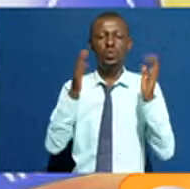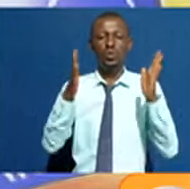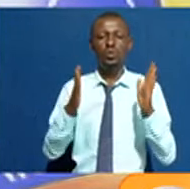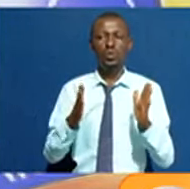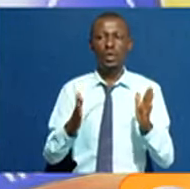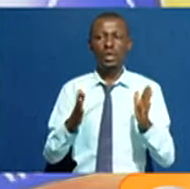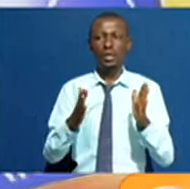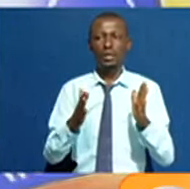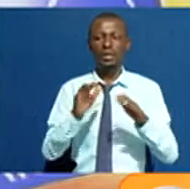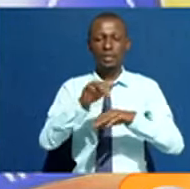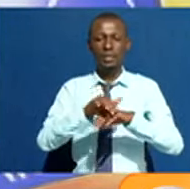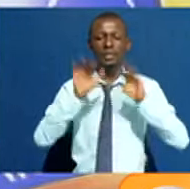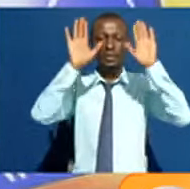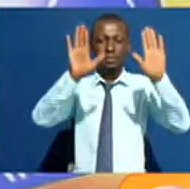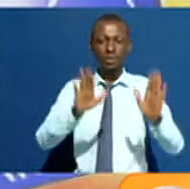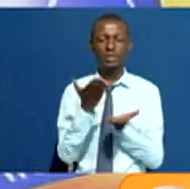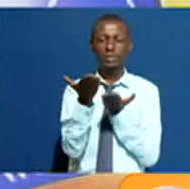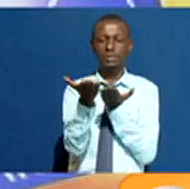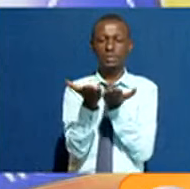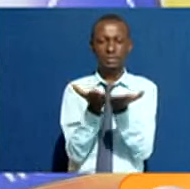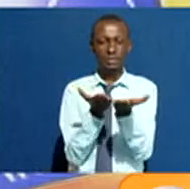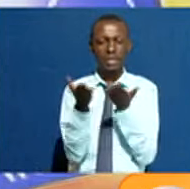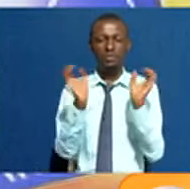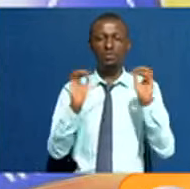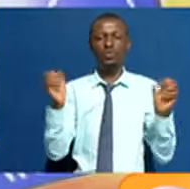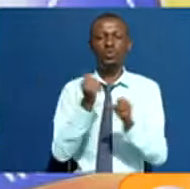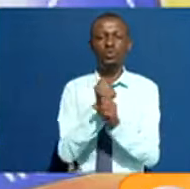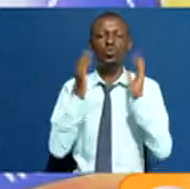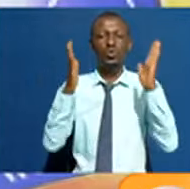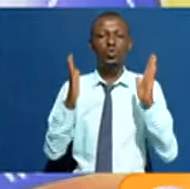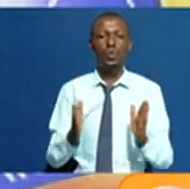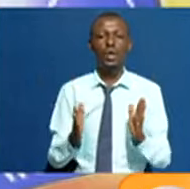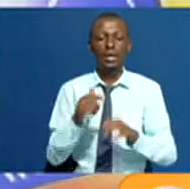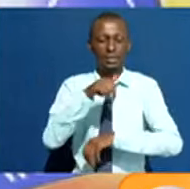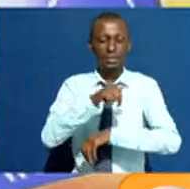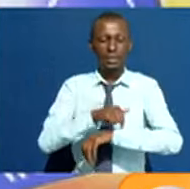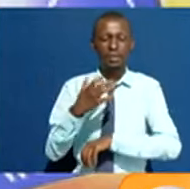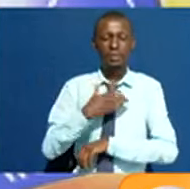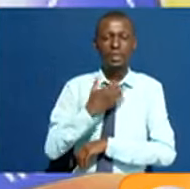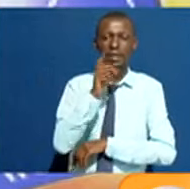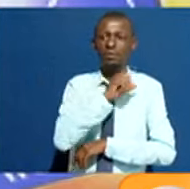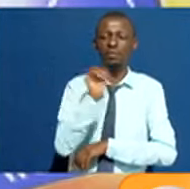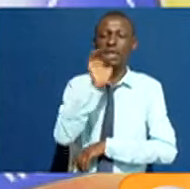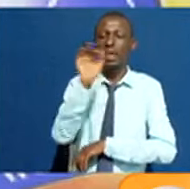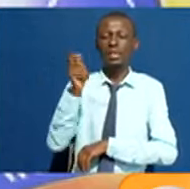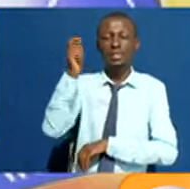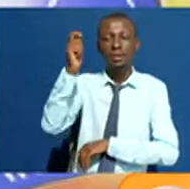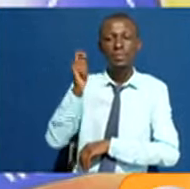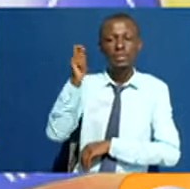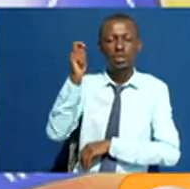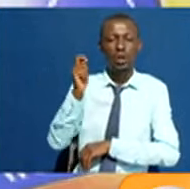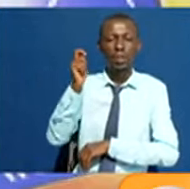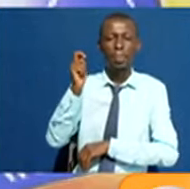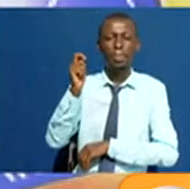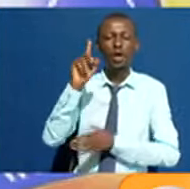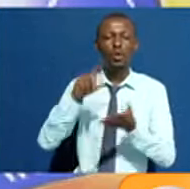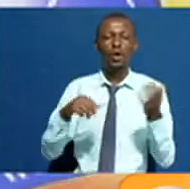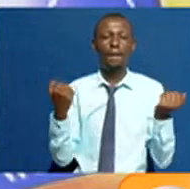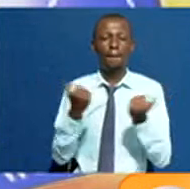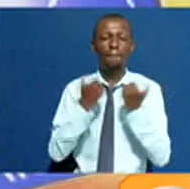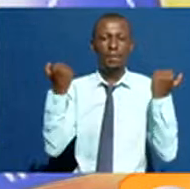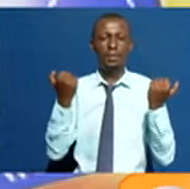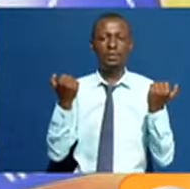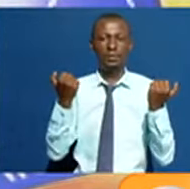such crucial services. When the employees eventually retire and claim their pension payouts, what will become of